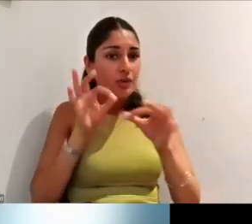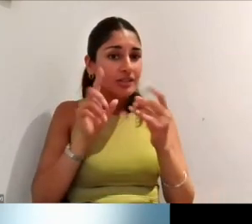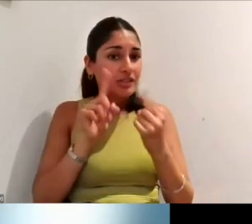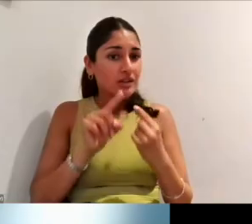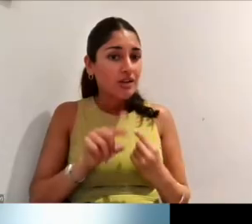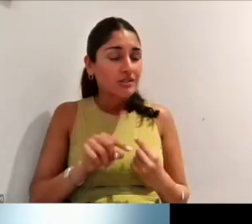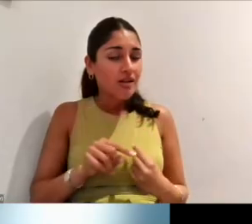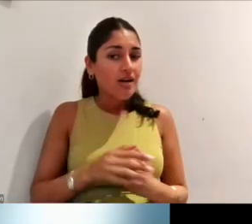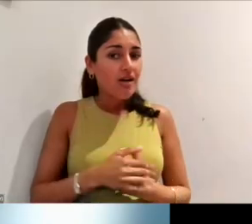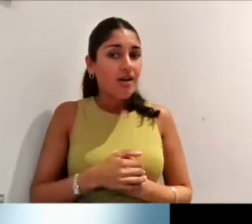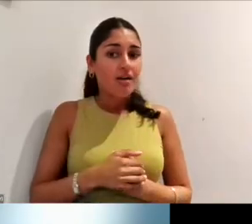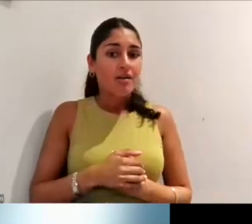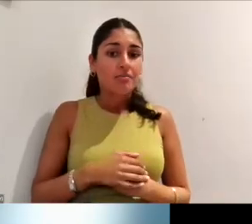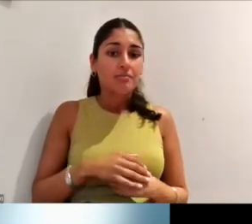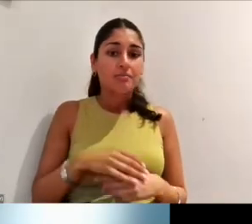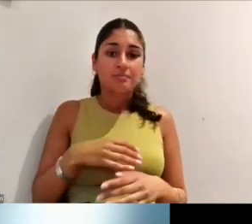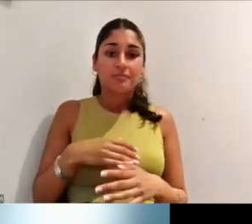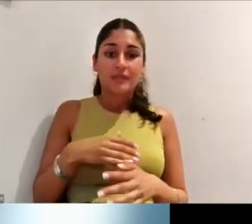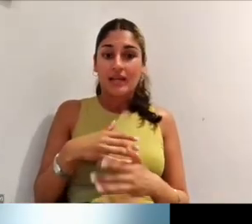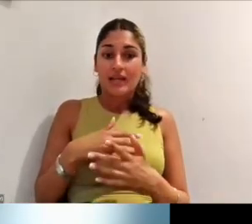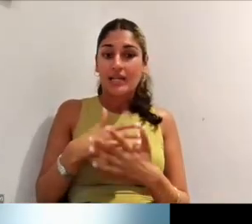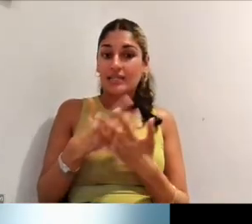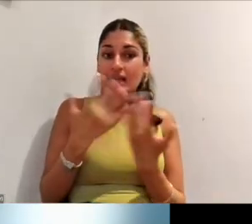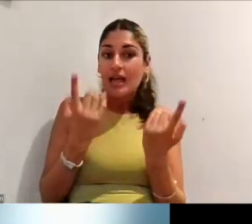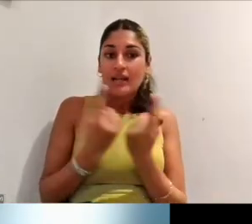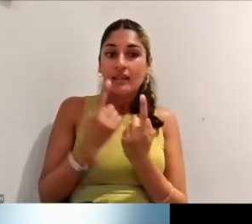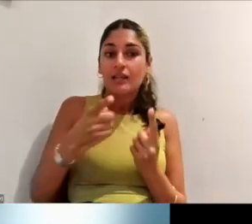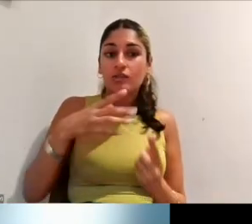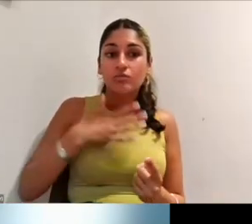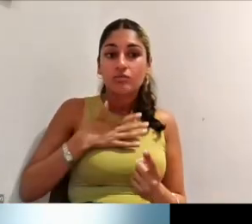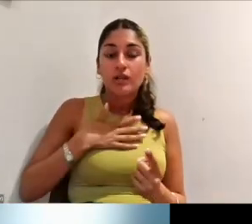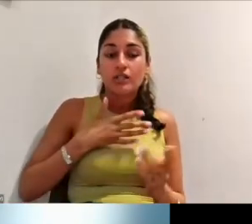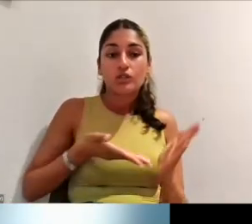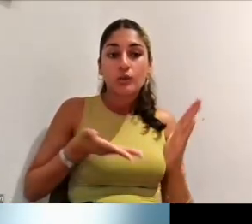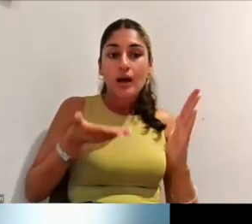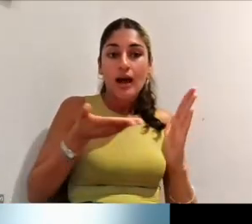there anything you would like to add